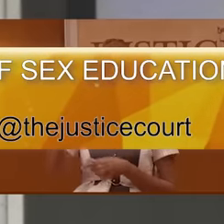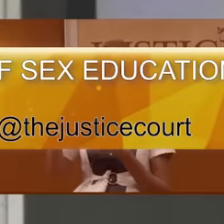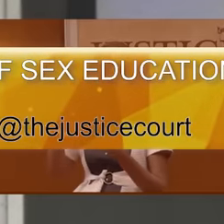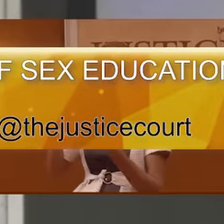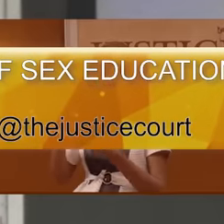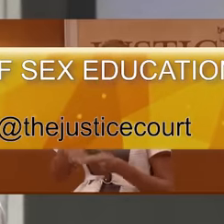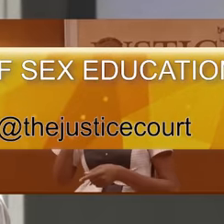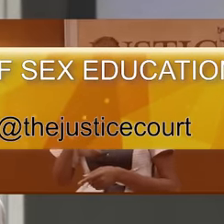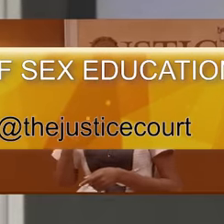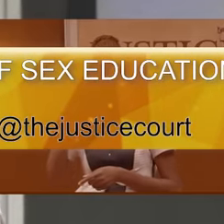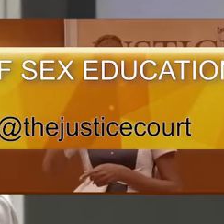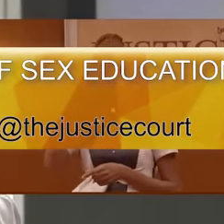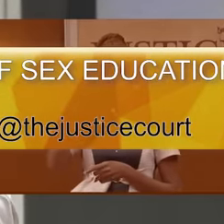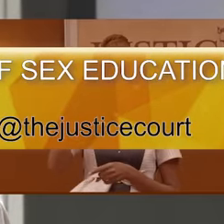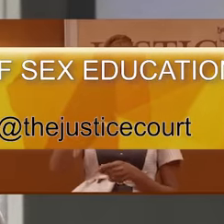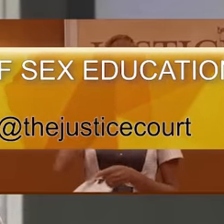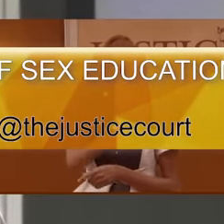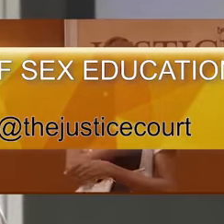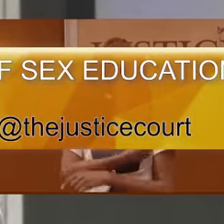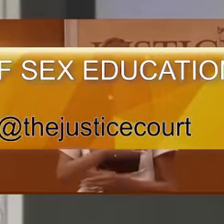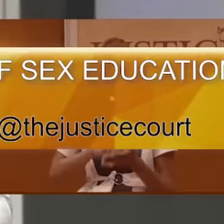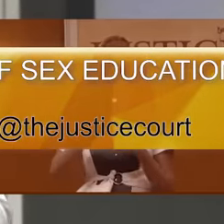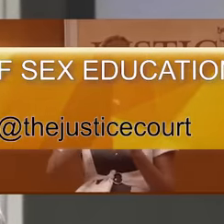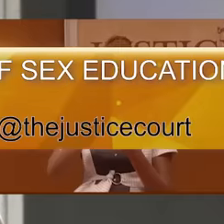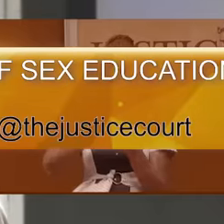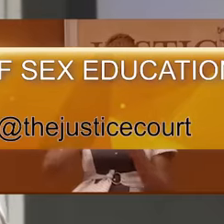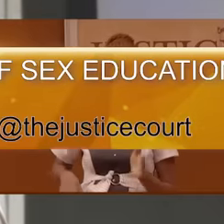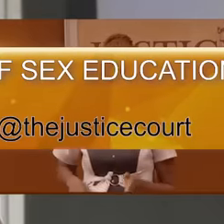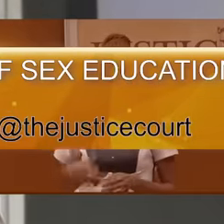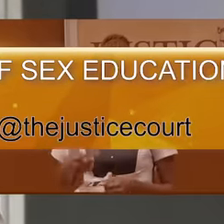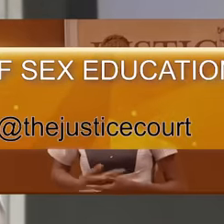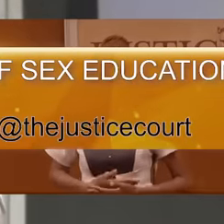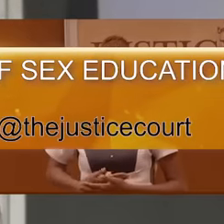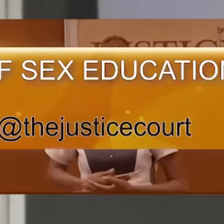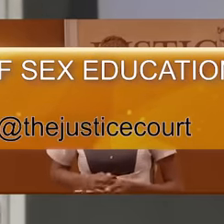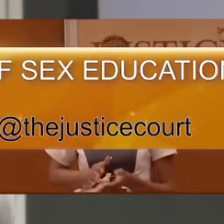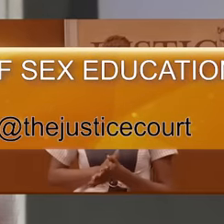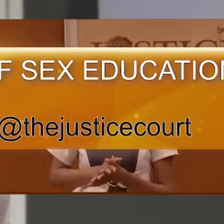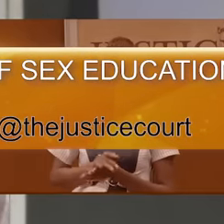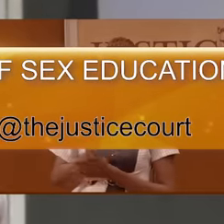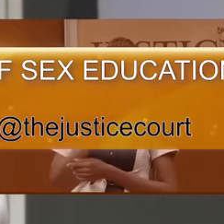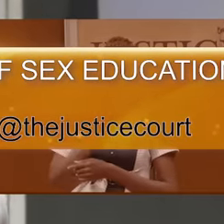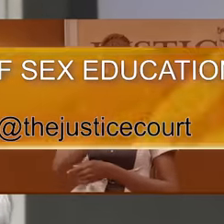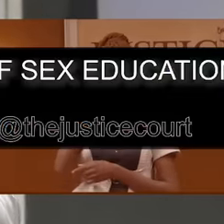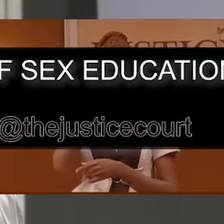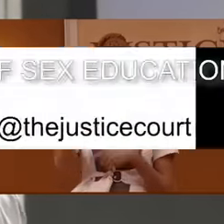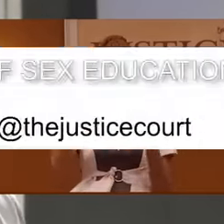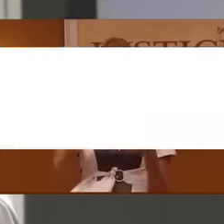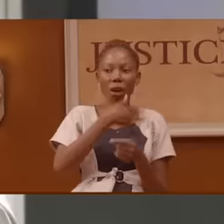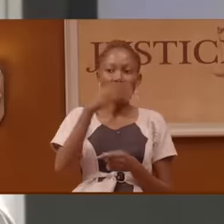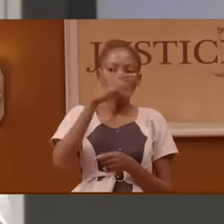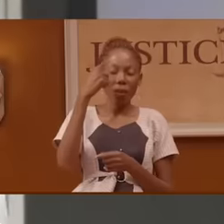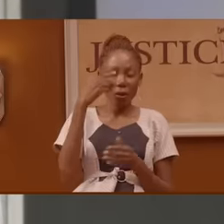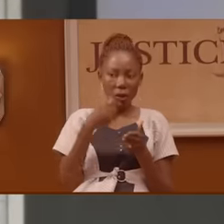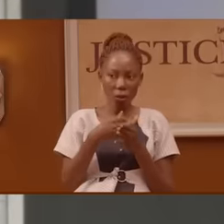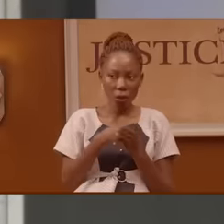looking for a hospital that can help me abort this pregnancy. That he will go and look for money.